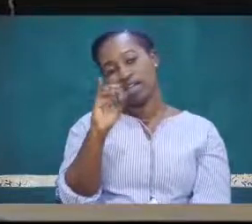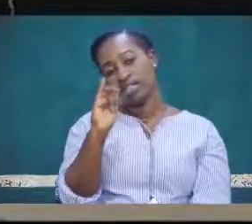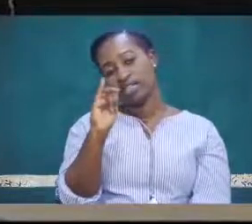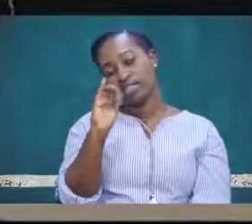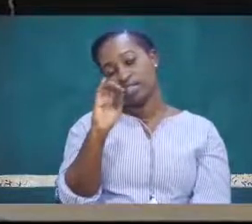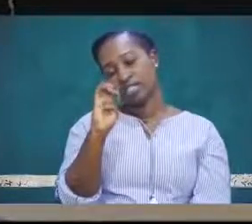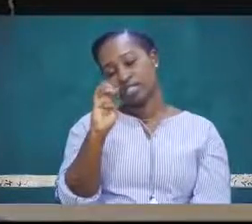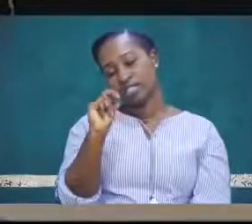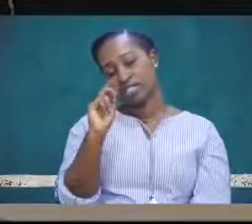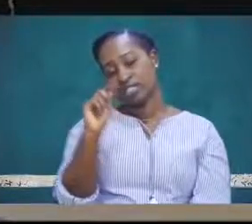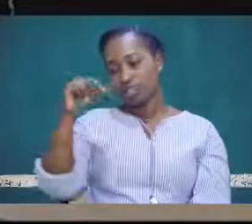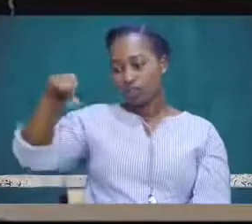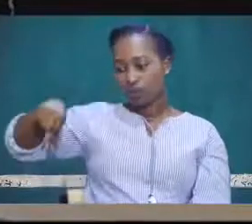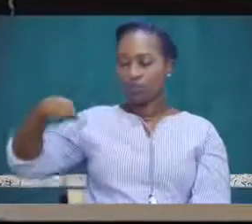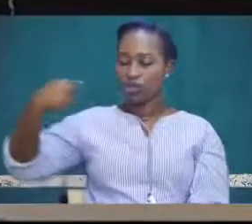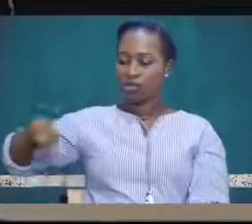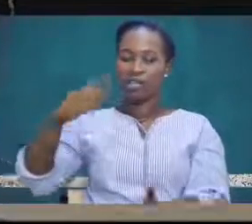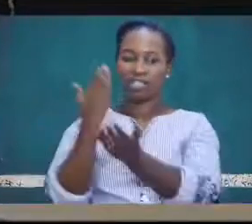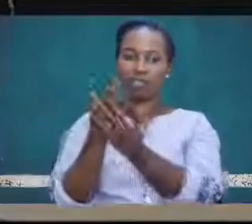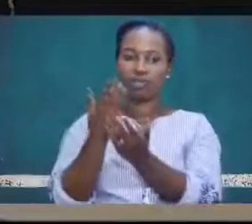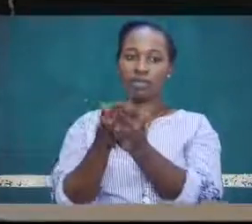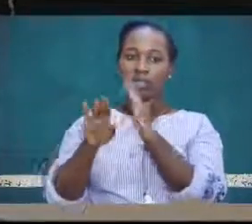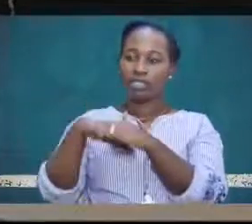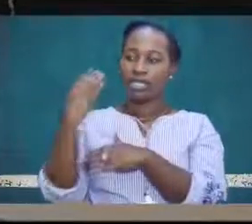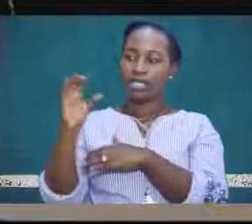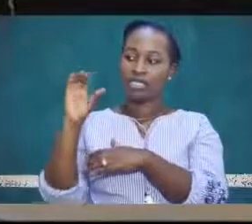Q is quantity demanded, and C, this is a constant. The price